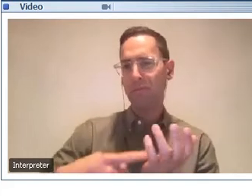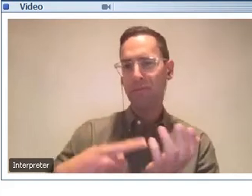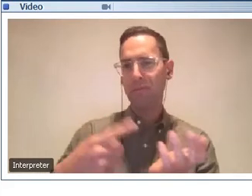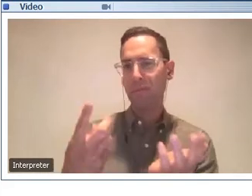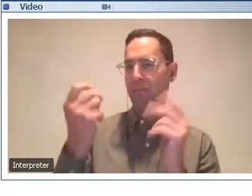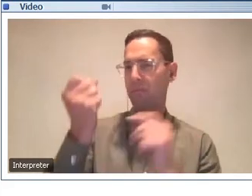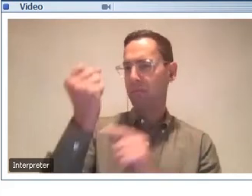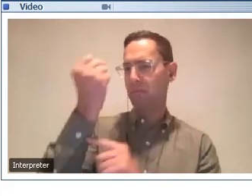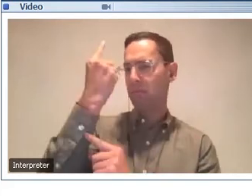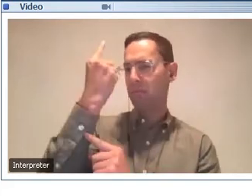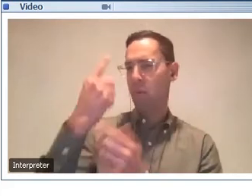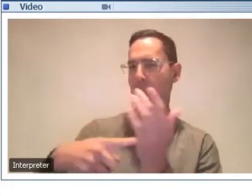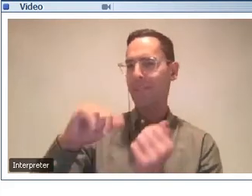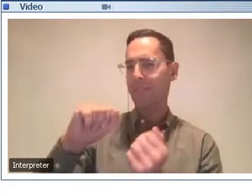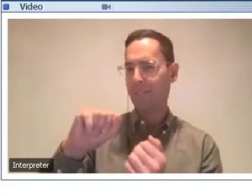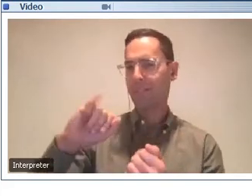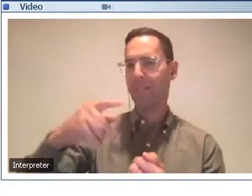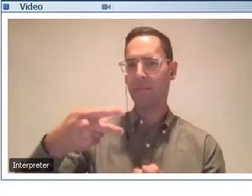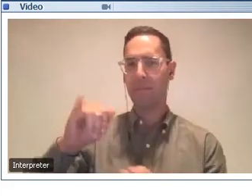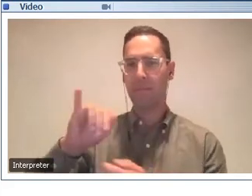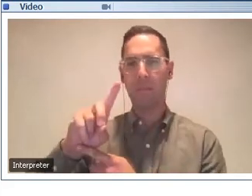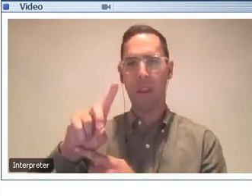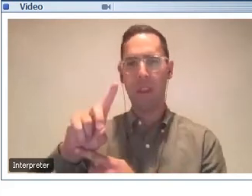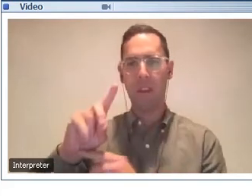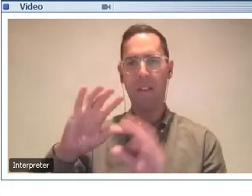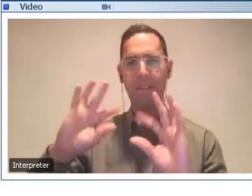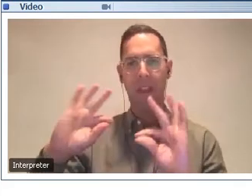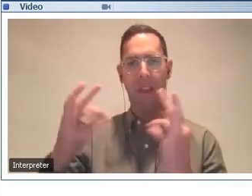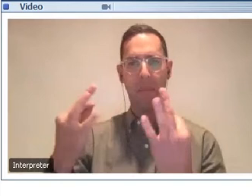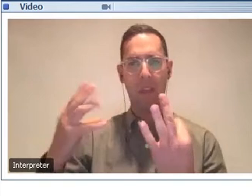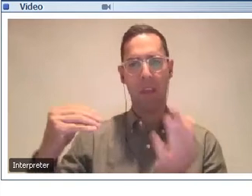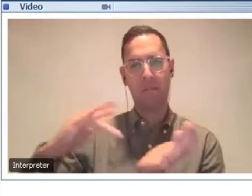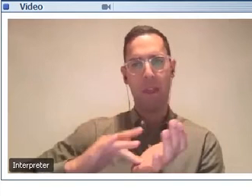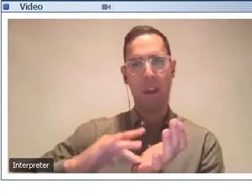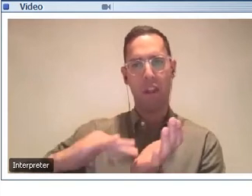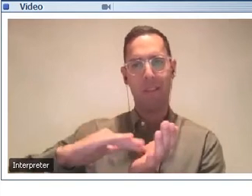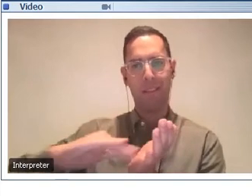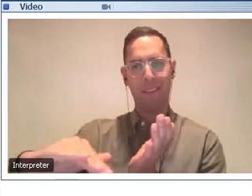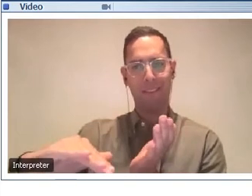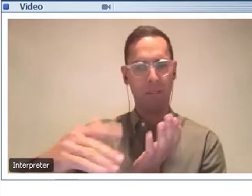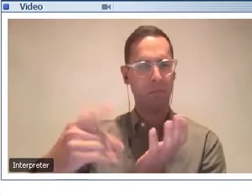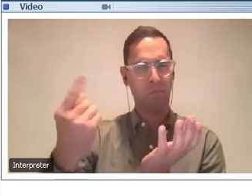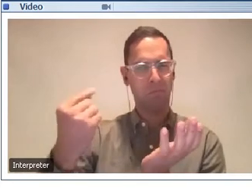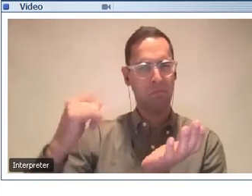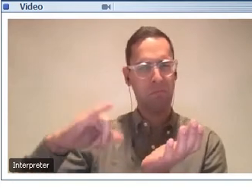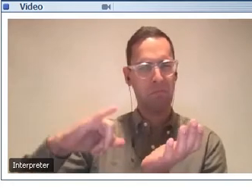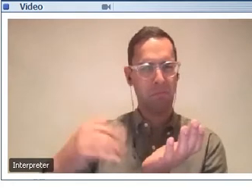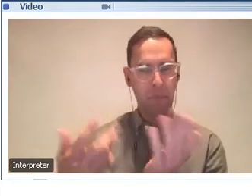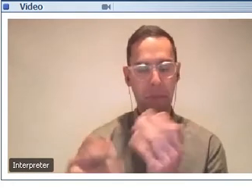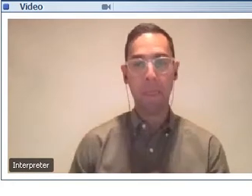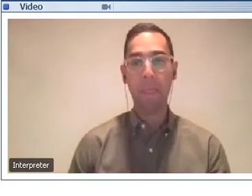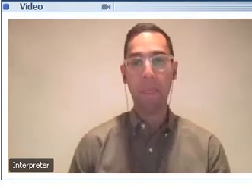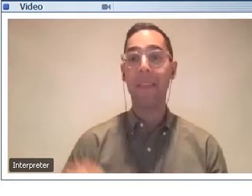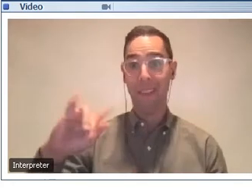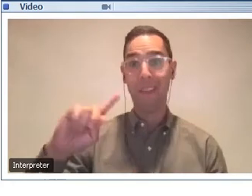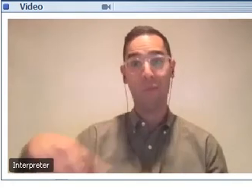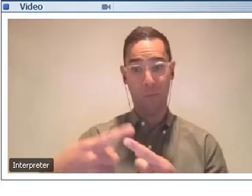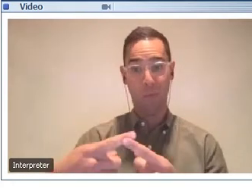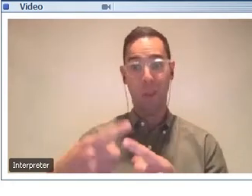leave, right? What are we talking about? Generally, paid family and medical leave is understood to be paid time away from